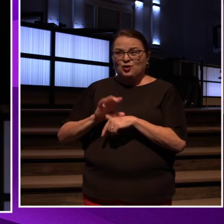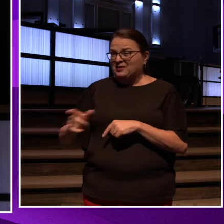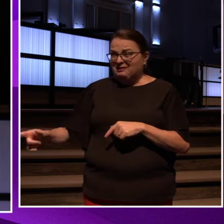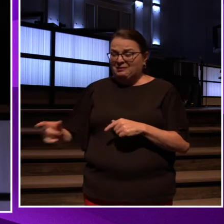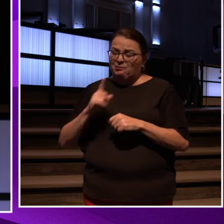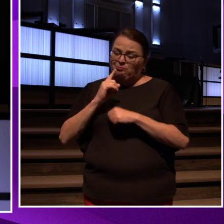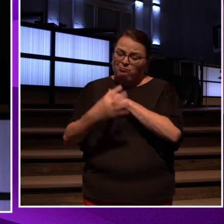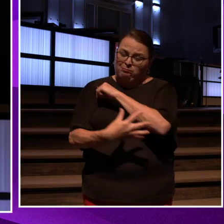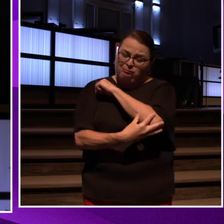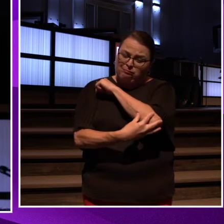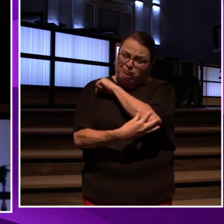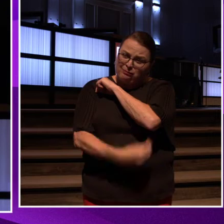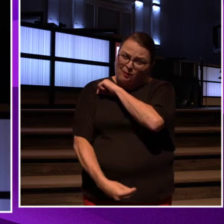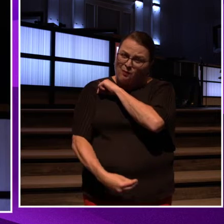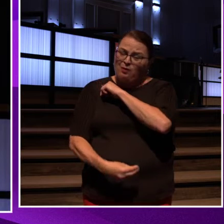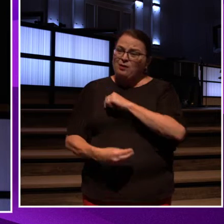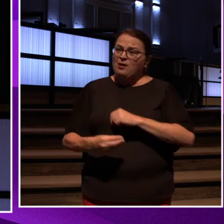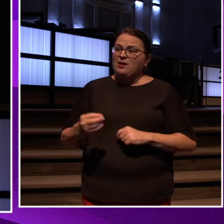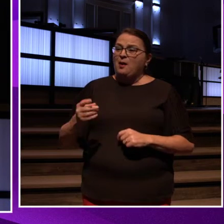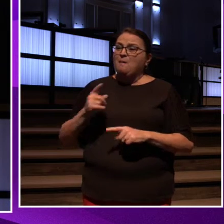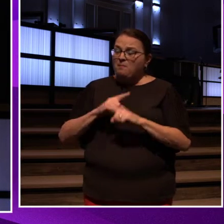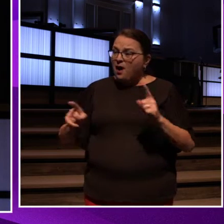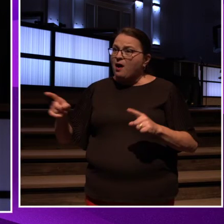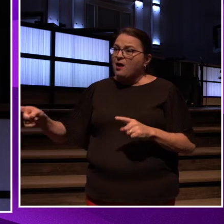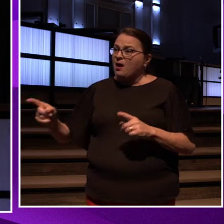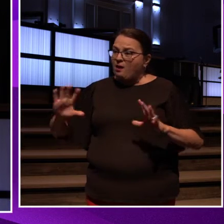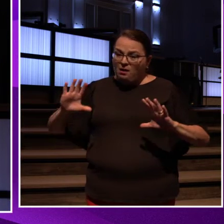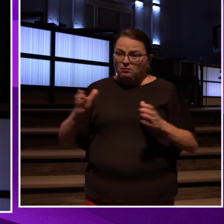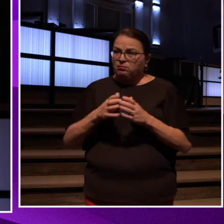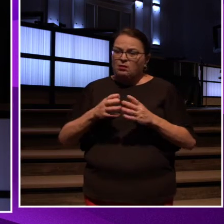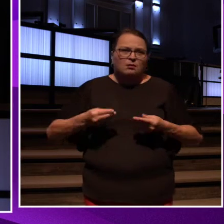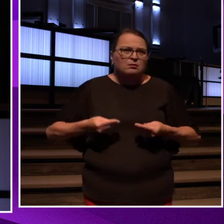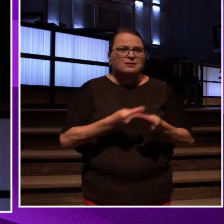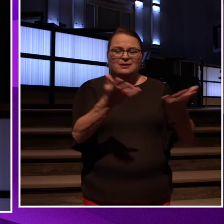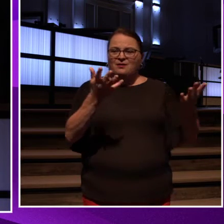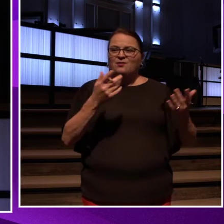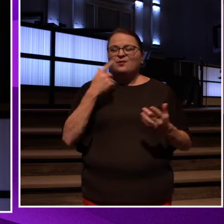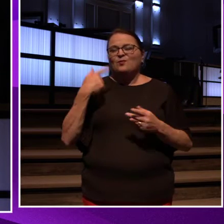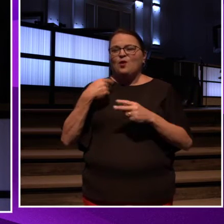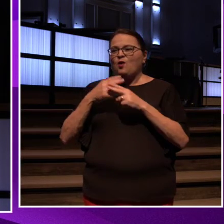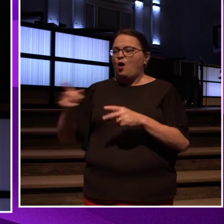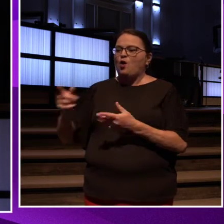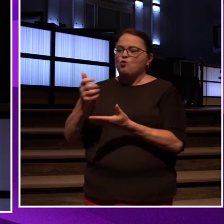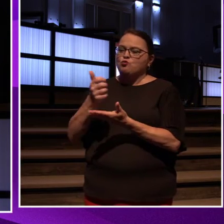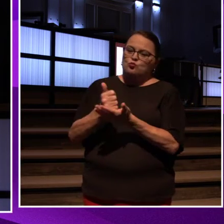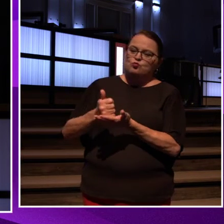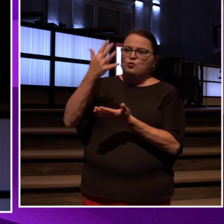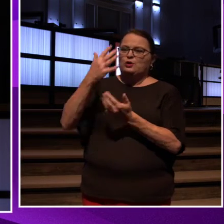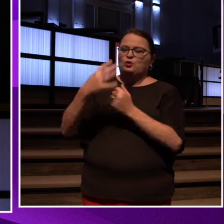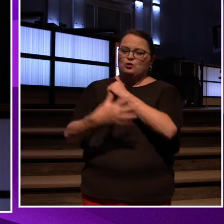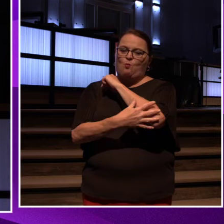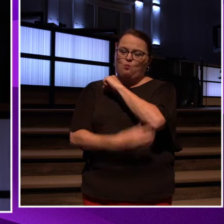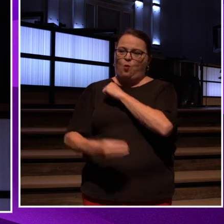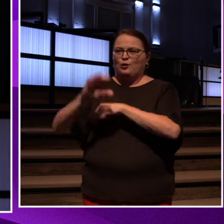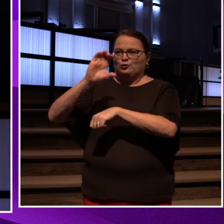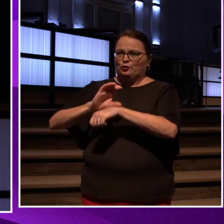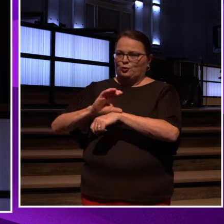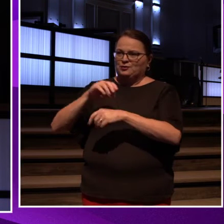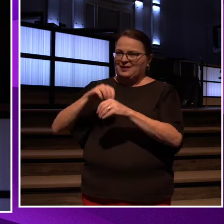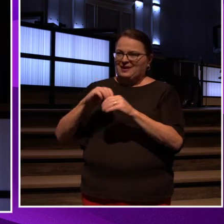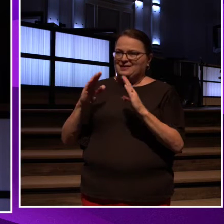nothing. They were the richest poor church in town. I just got through teaching a life group lesson on that. The church at Smyrna is described that way in